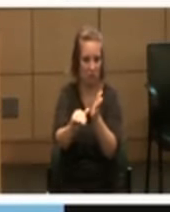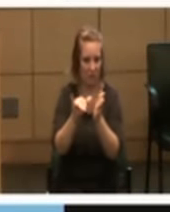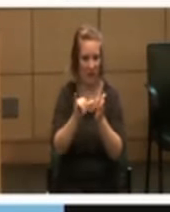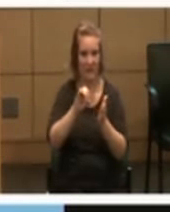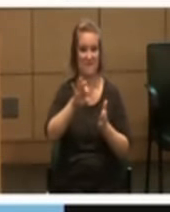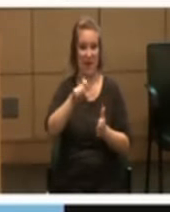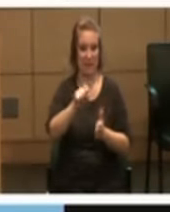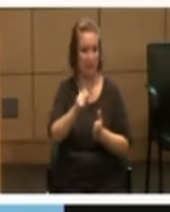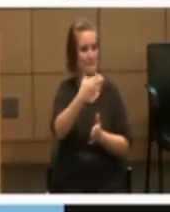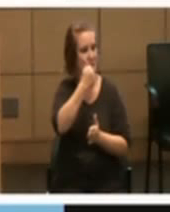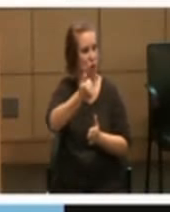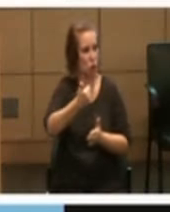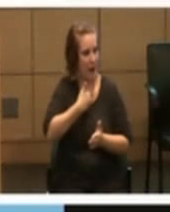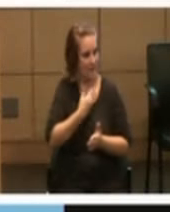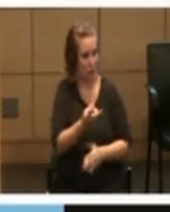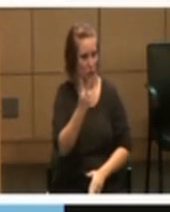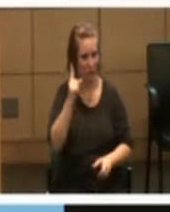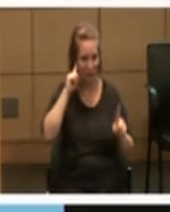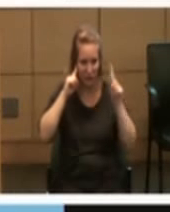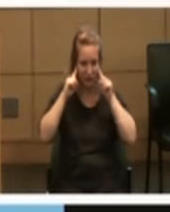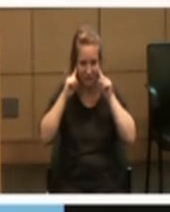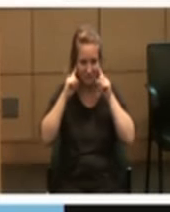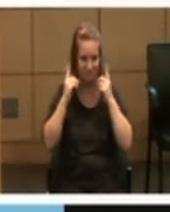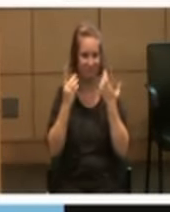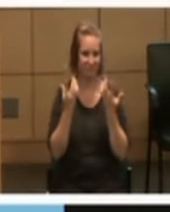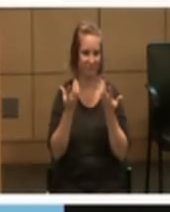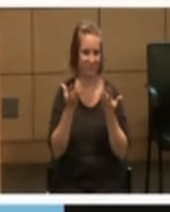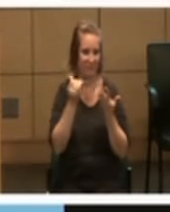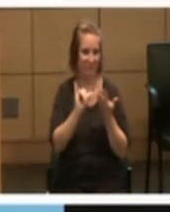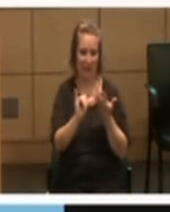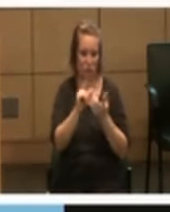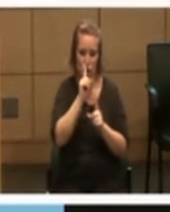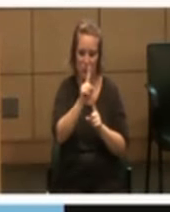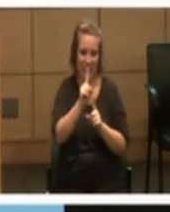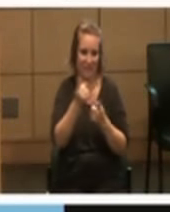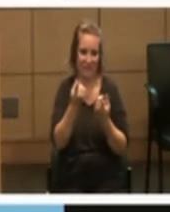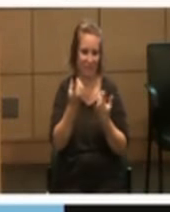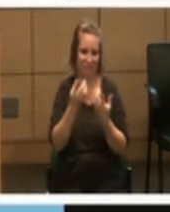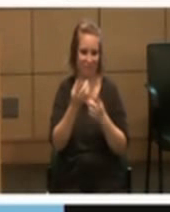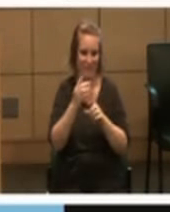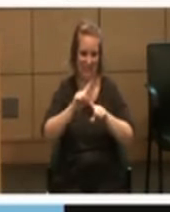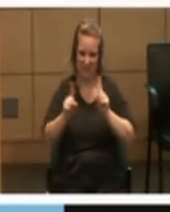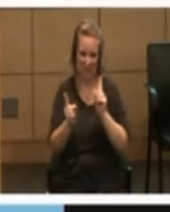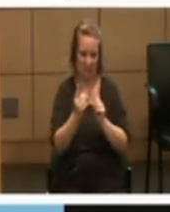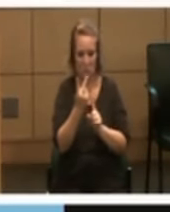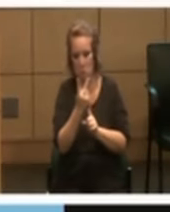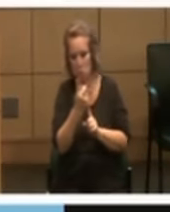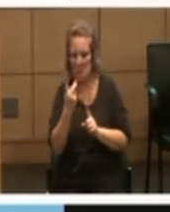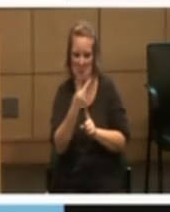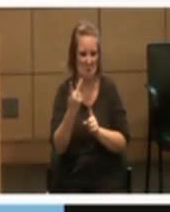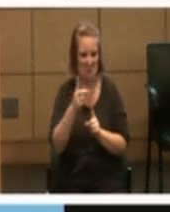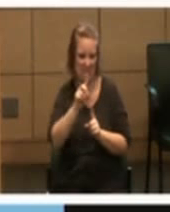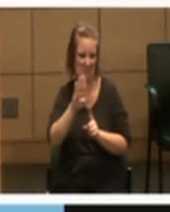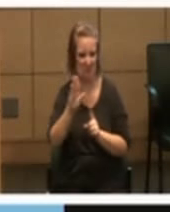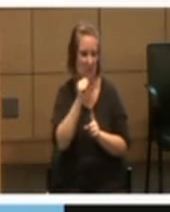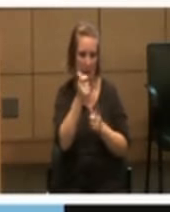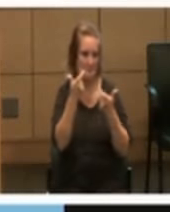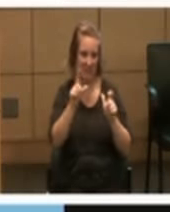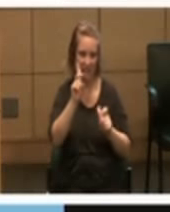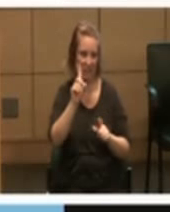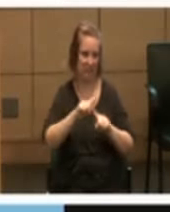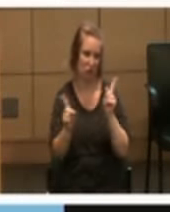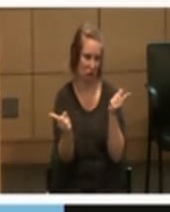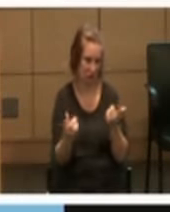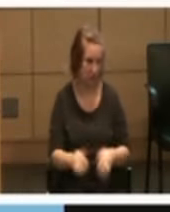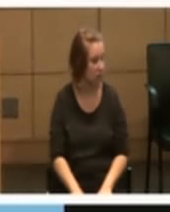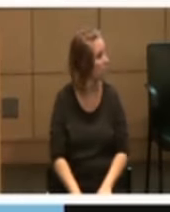benefit of having two ears, is on the order of a couple dB. So we're not going to see a huge difference in performance here.